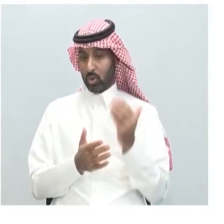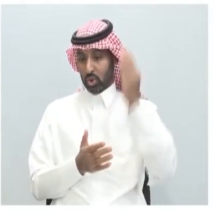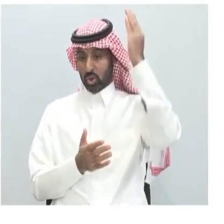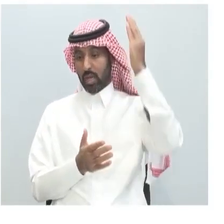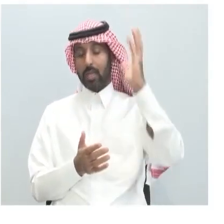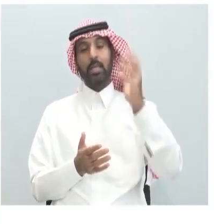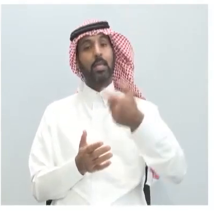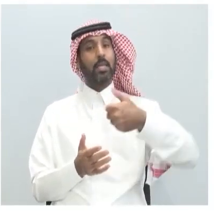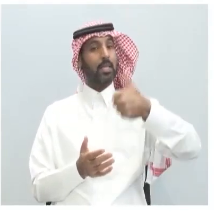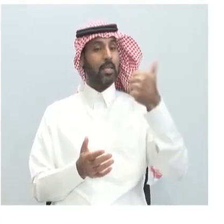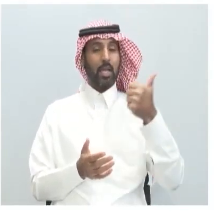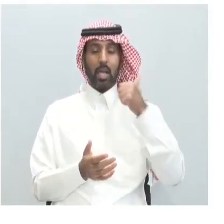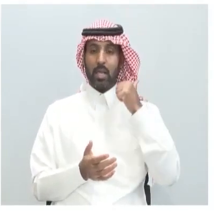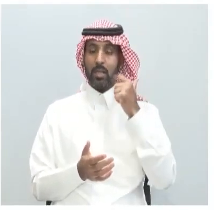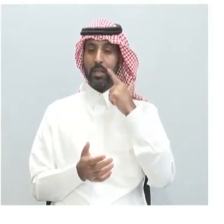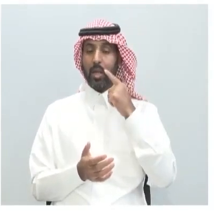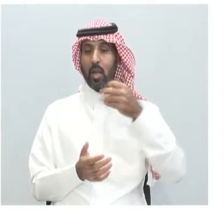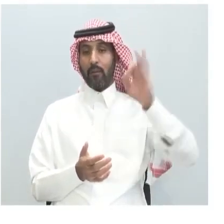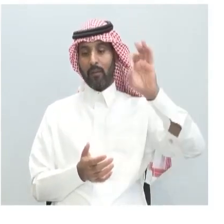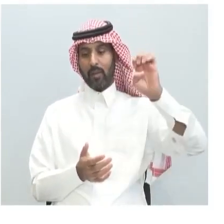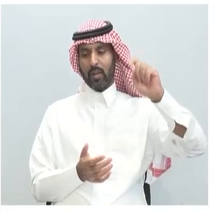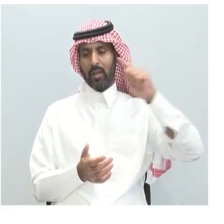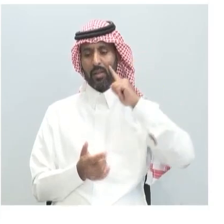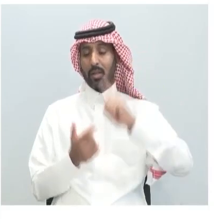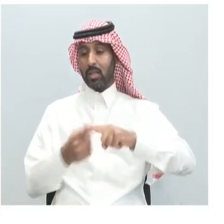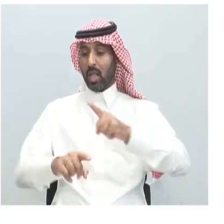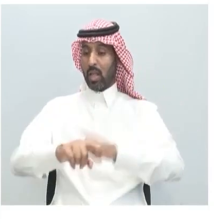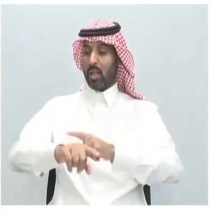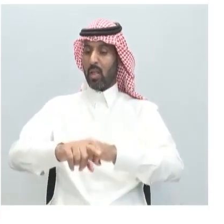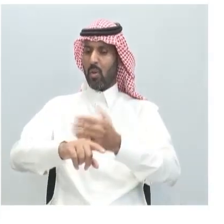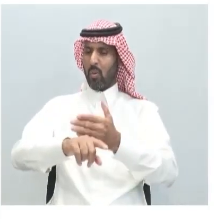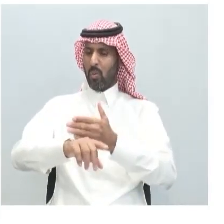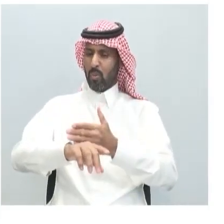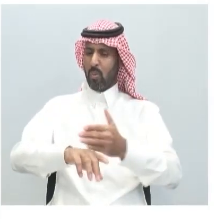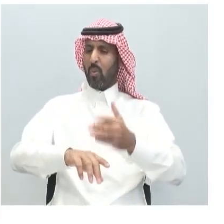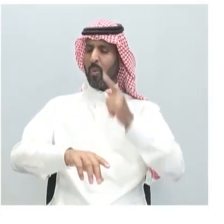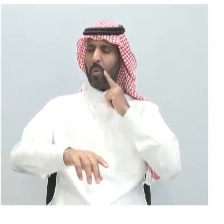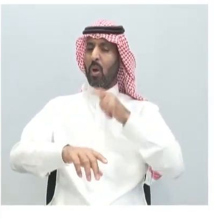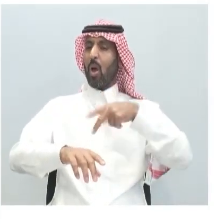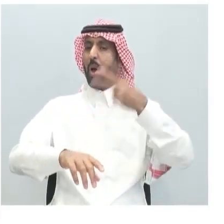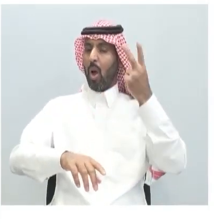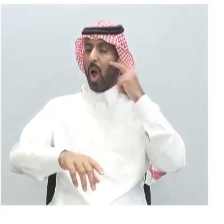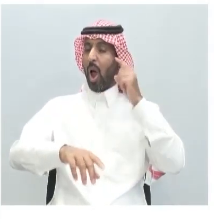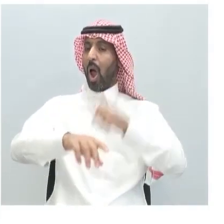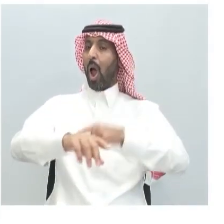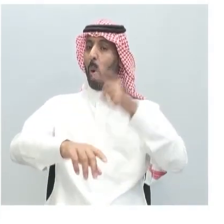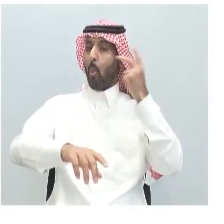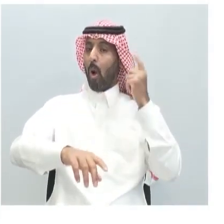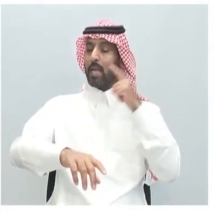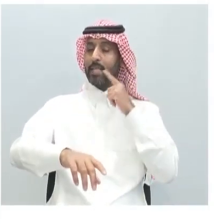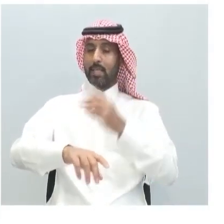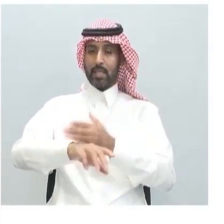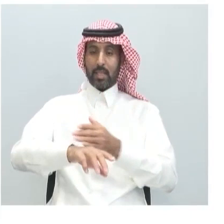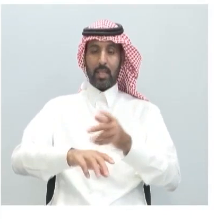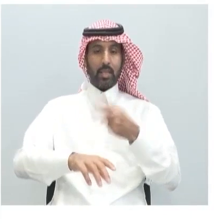tall. They were 2 hours late for the meeting. 2 hours. So this is measuring time here. They